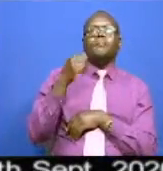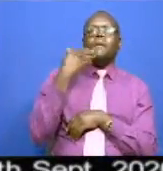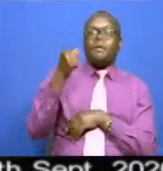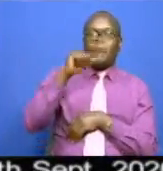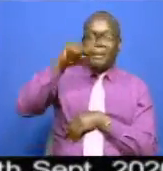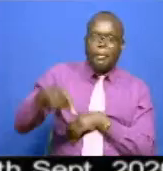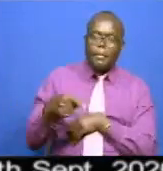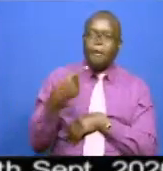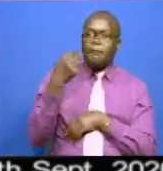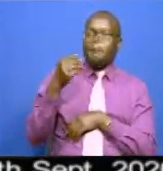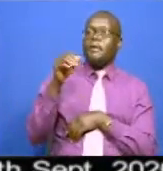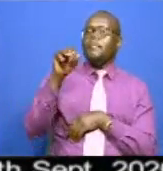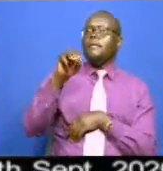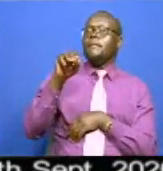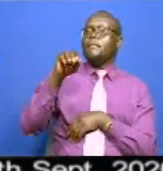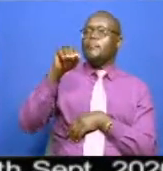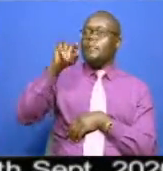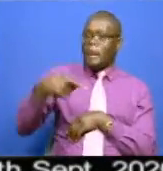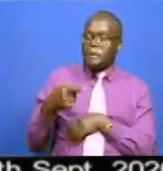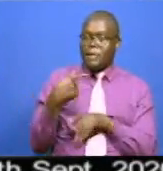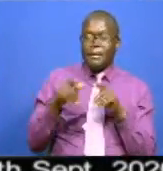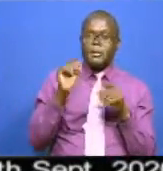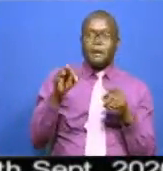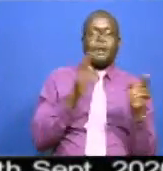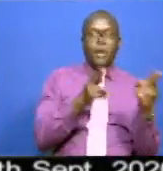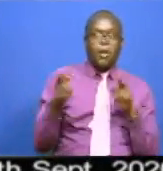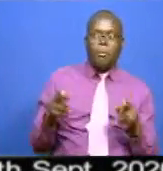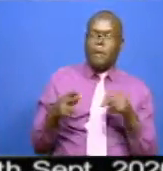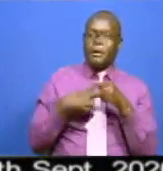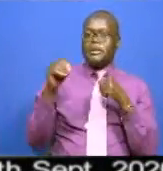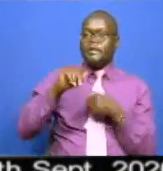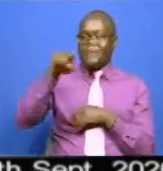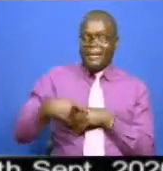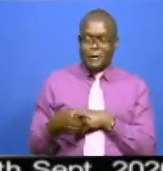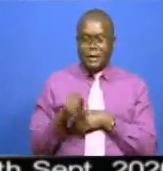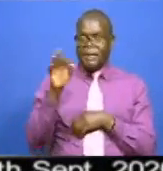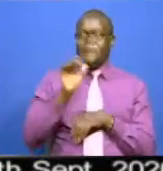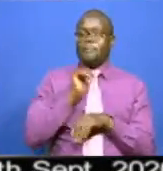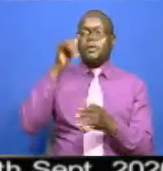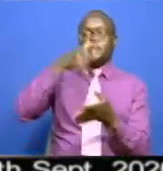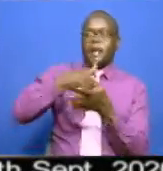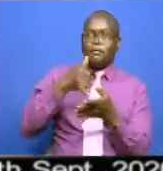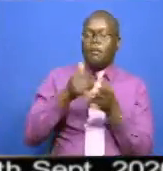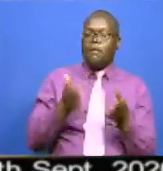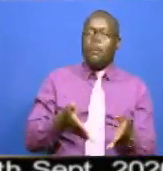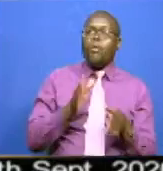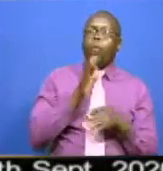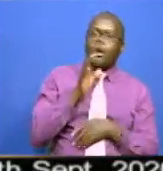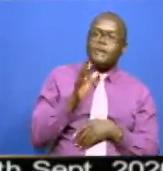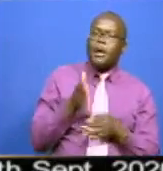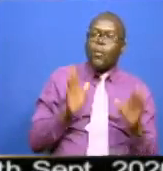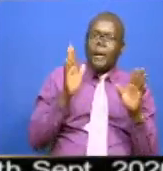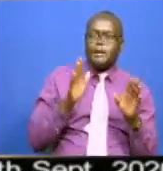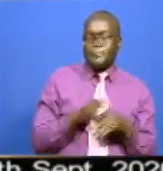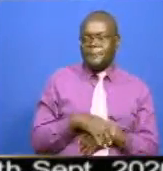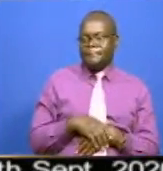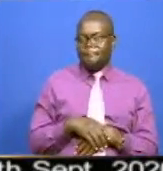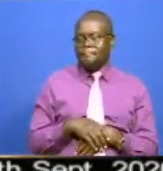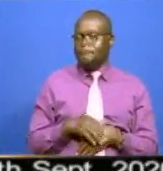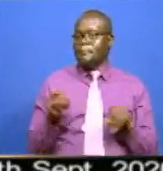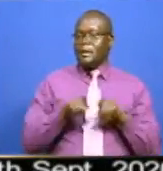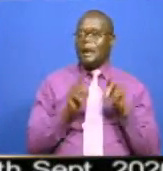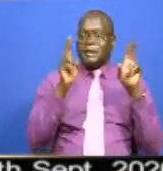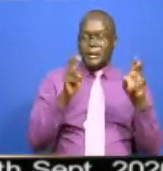if 70,000, so if you don't factor in waterways as an issue, not even just waterways as an